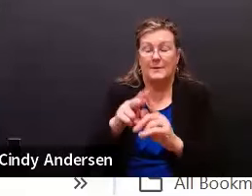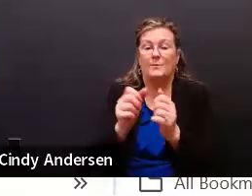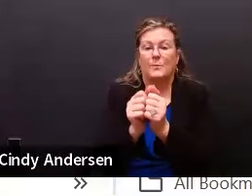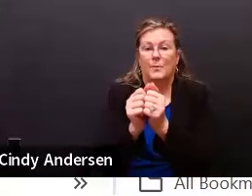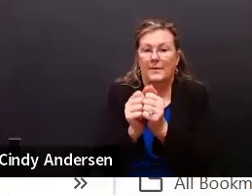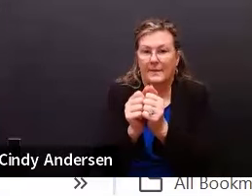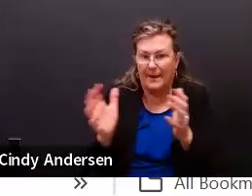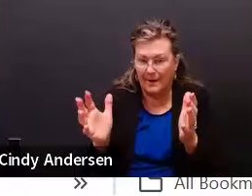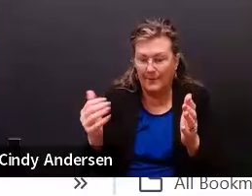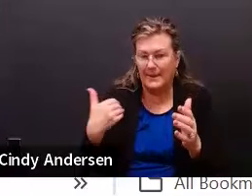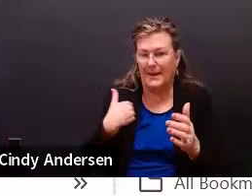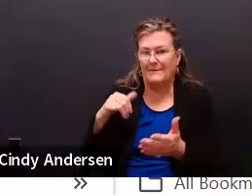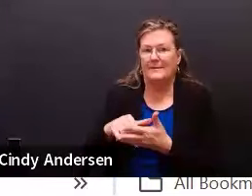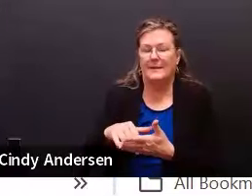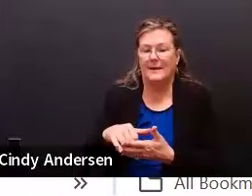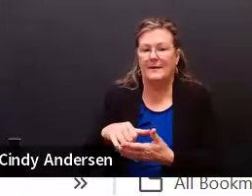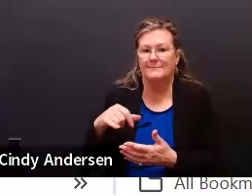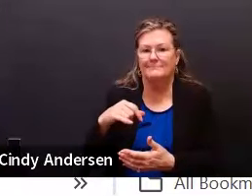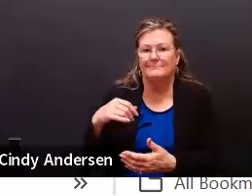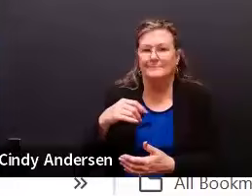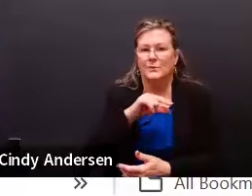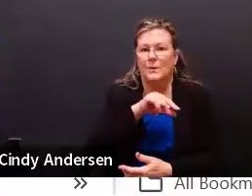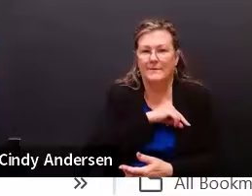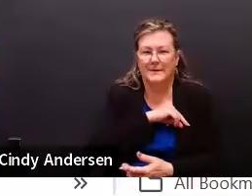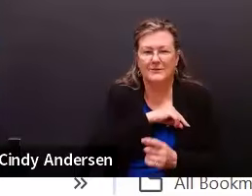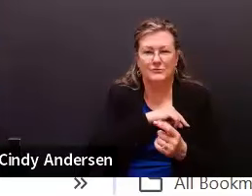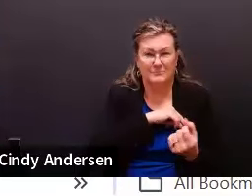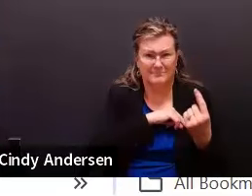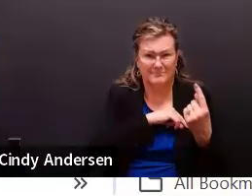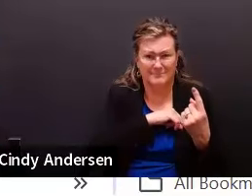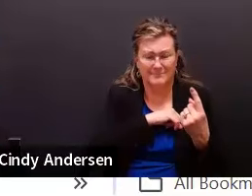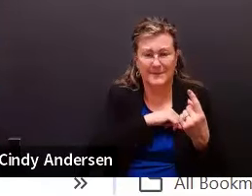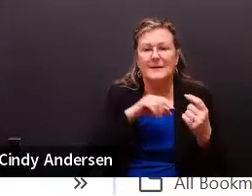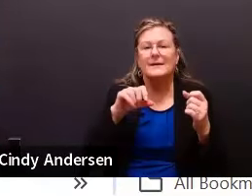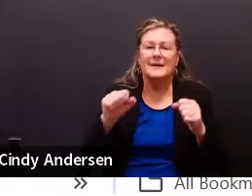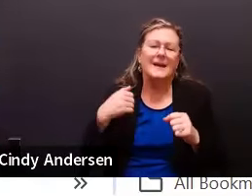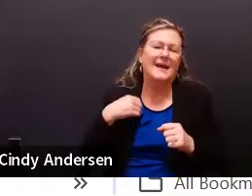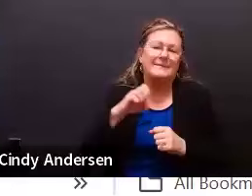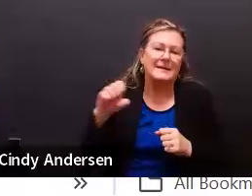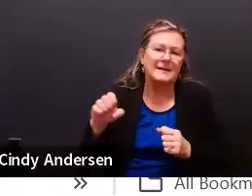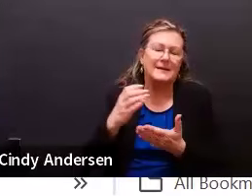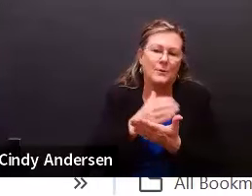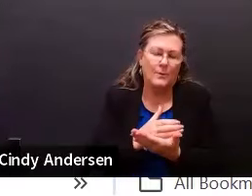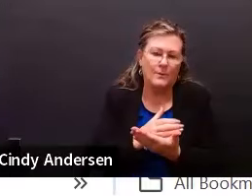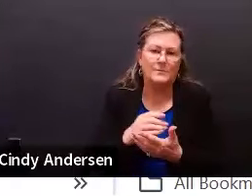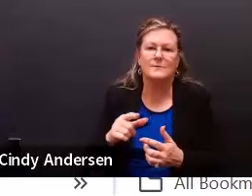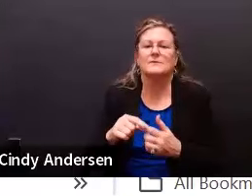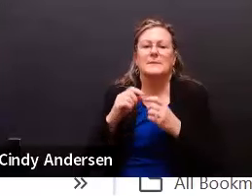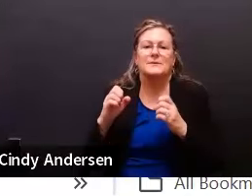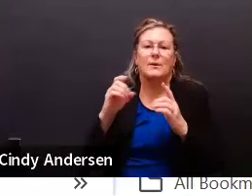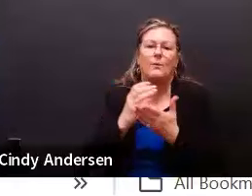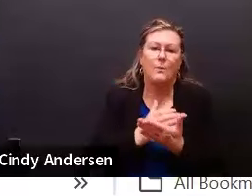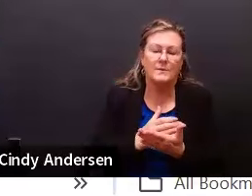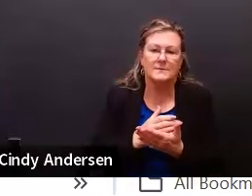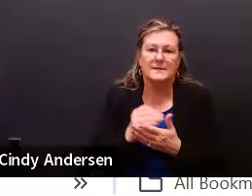that qualification. Does that make sense? But they can have an essential elements course or a special ed math course, and they meet that